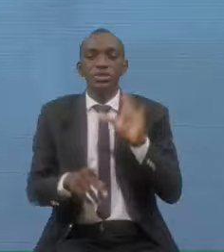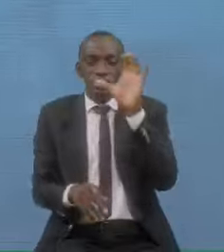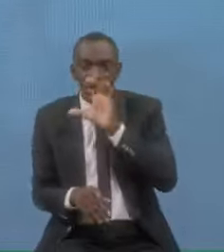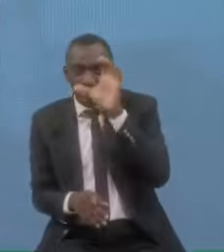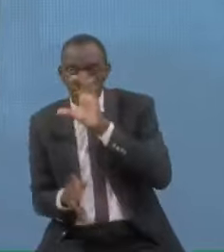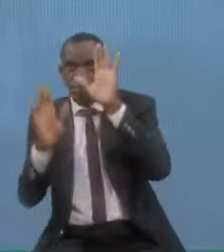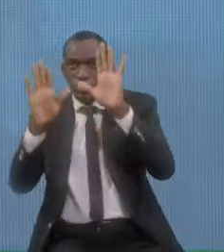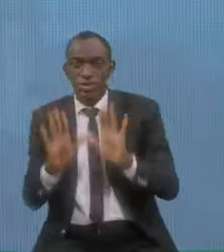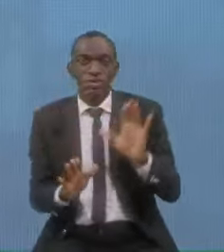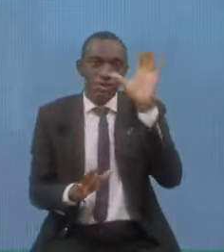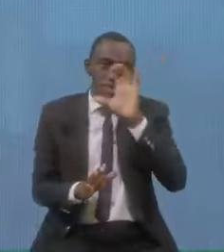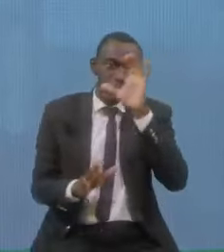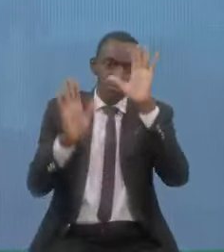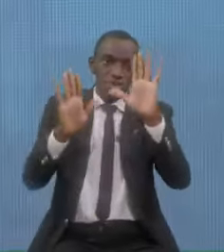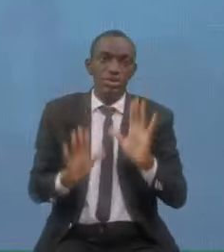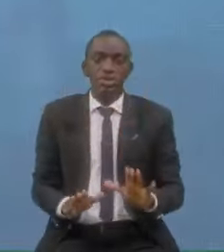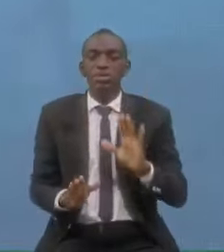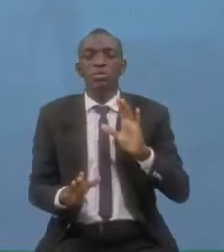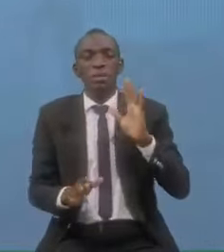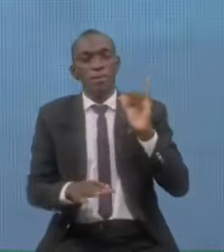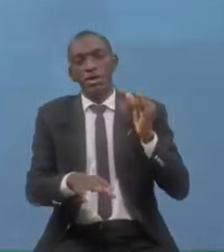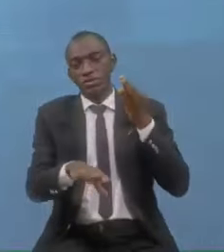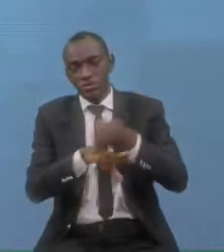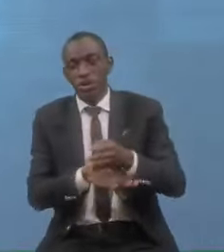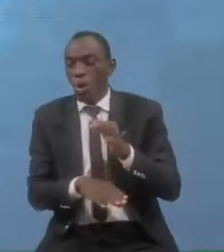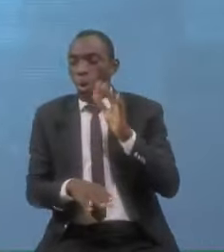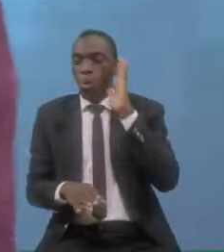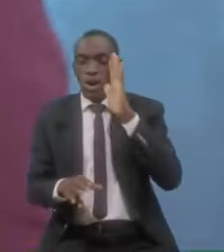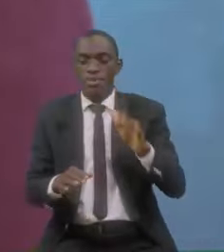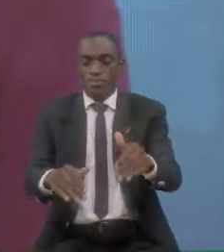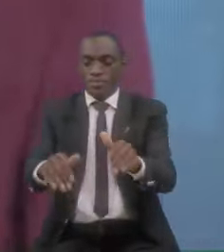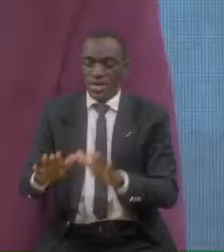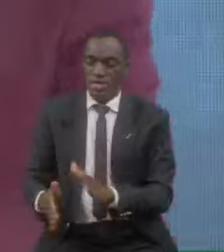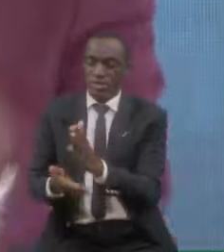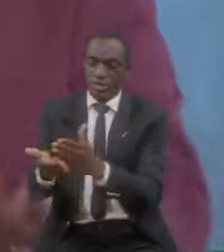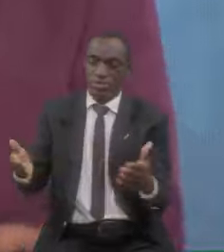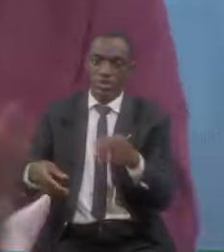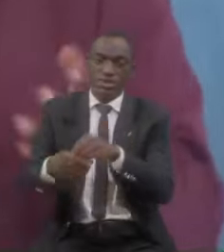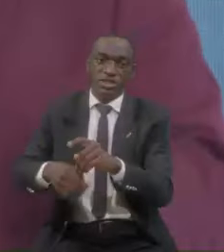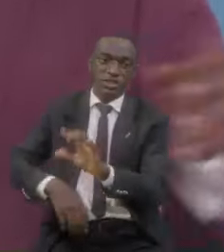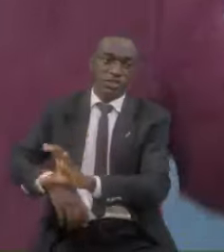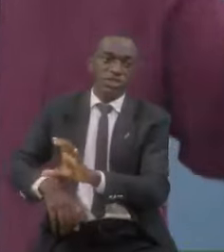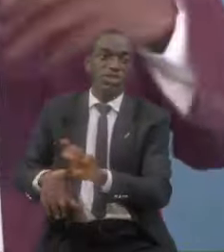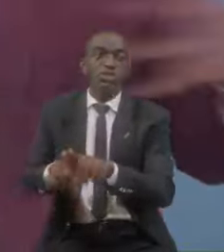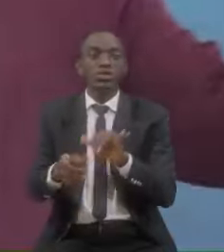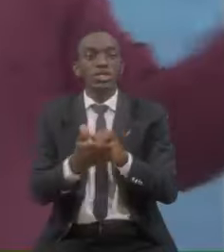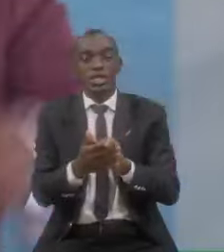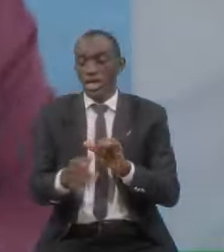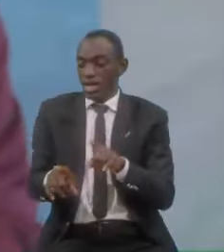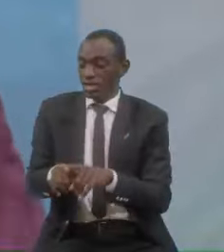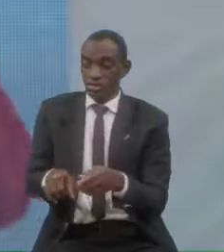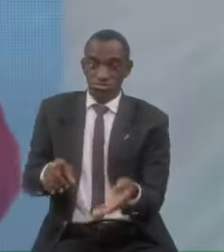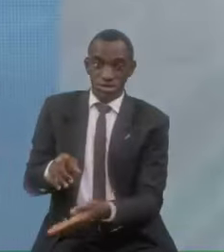means, and they have to bury something there so that the worms are getting up, then the people